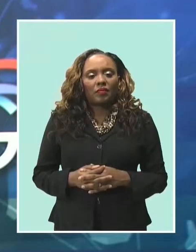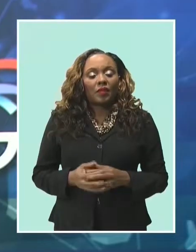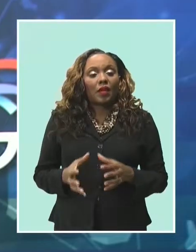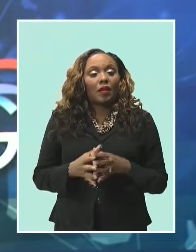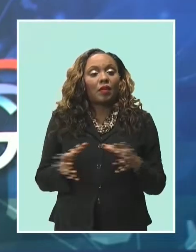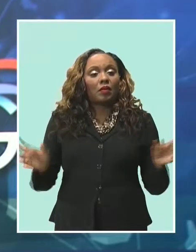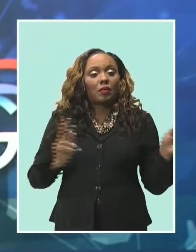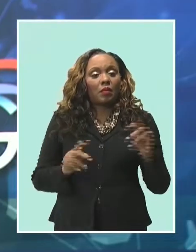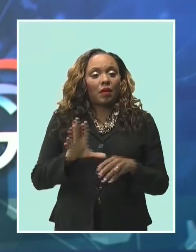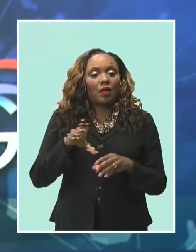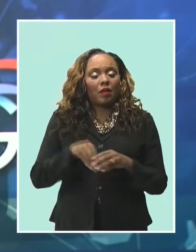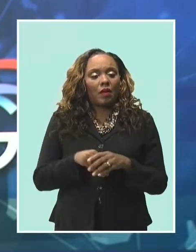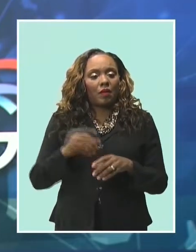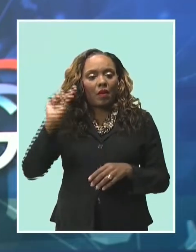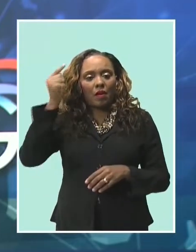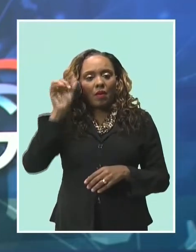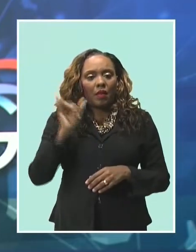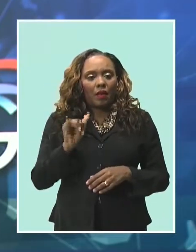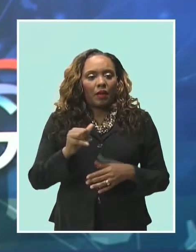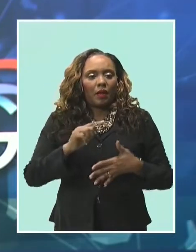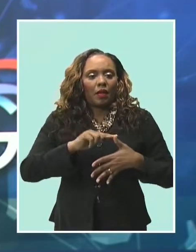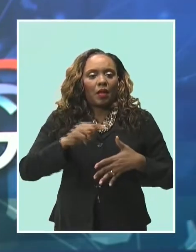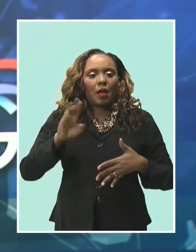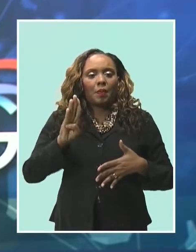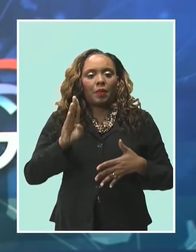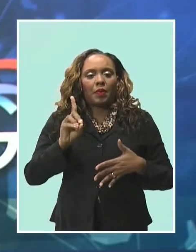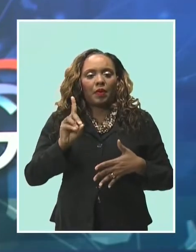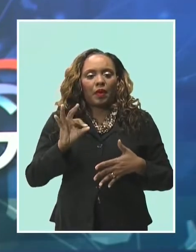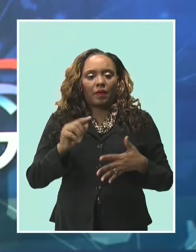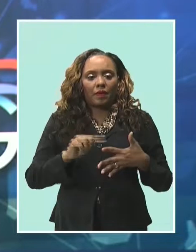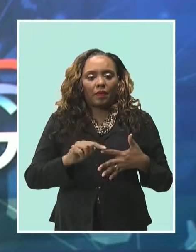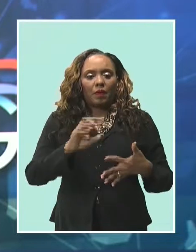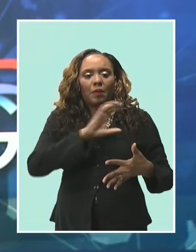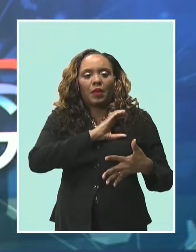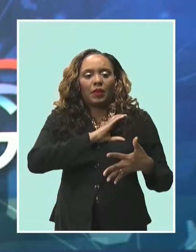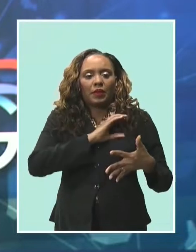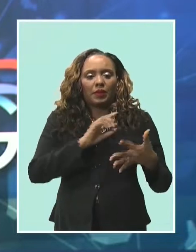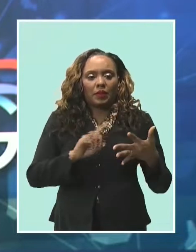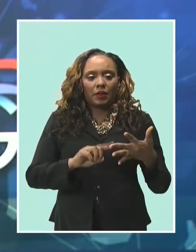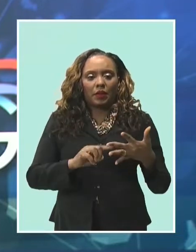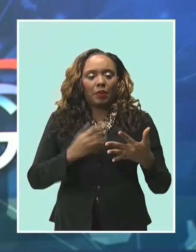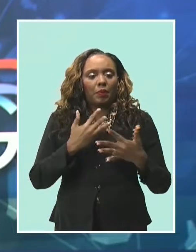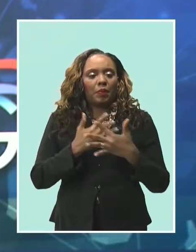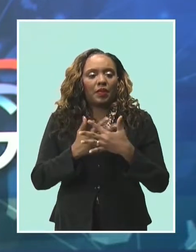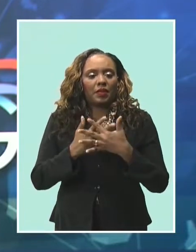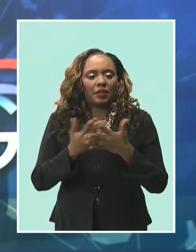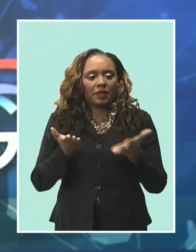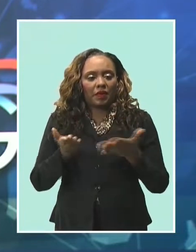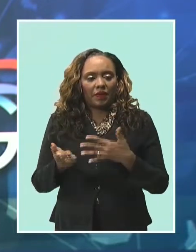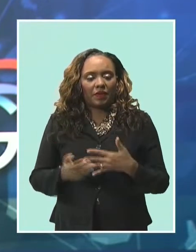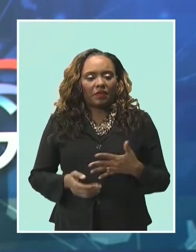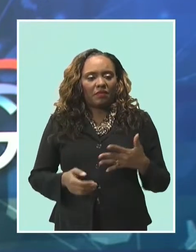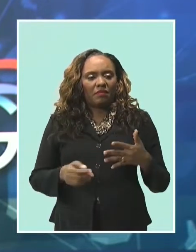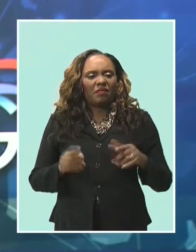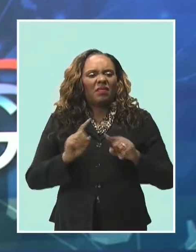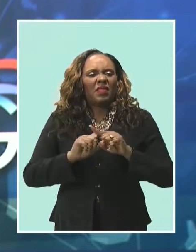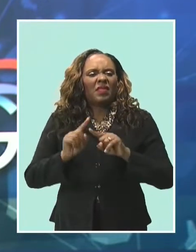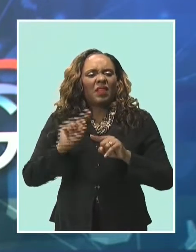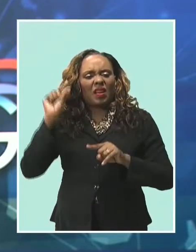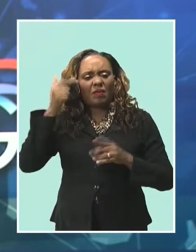The capabilities of the Barbados Defence Force, the police force, the prison service, and a number of key government entities to respond